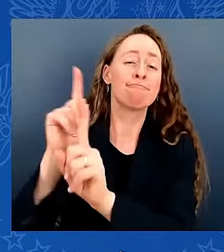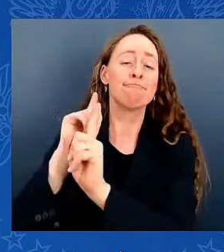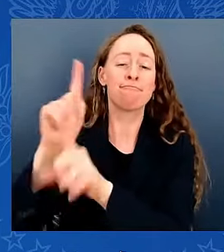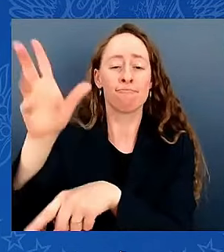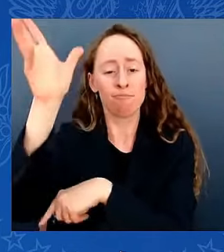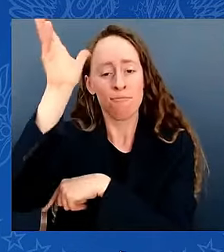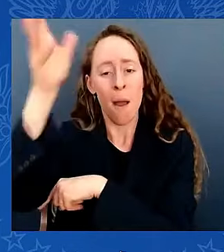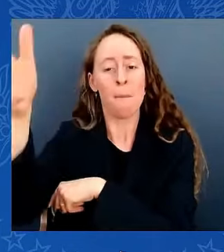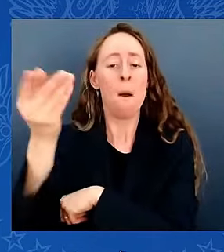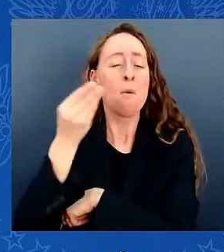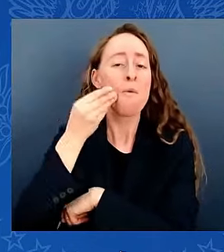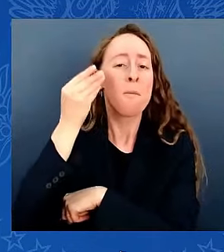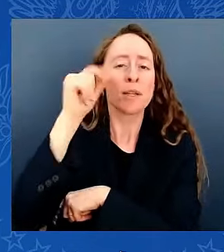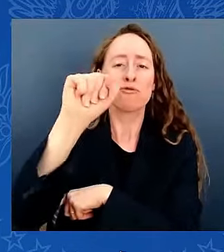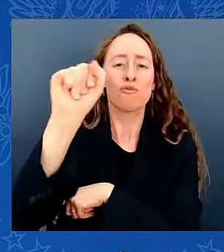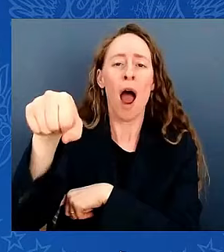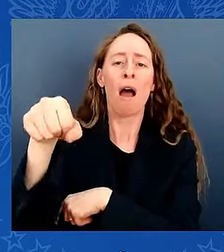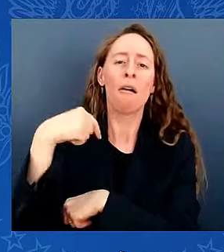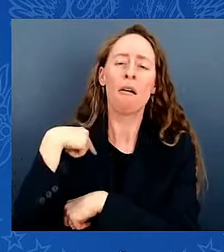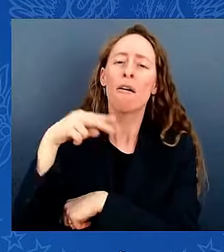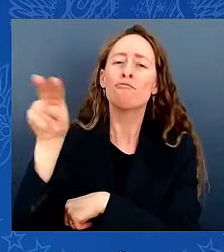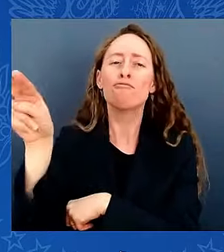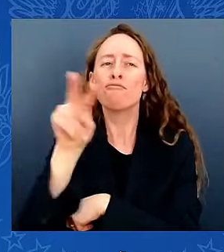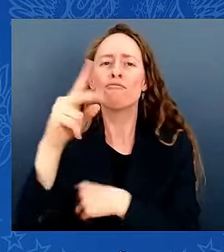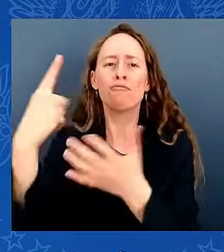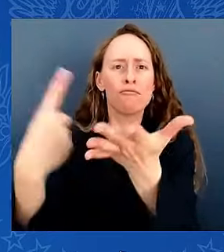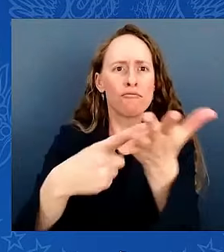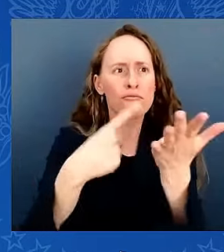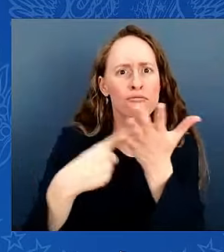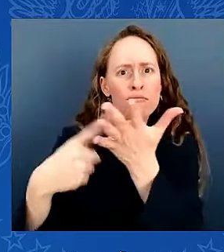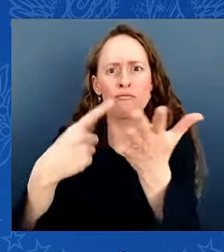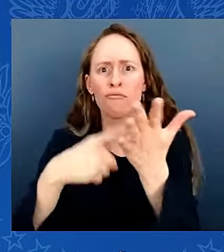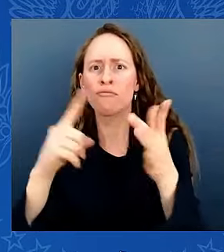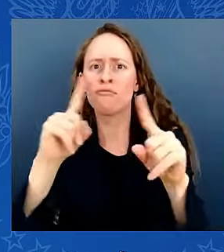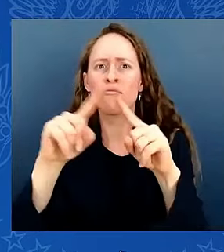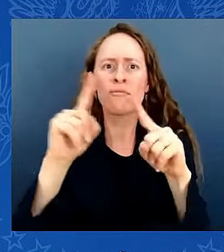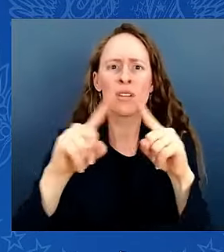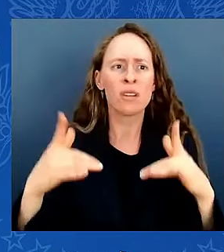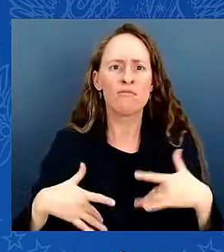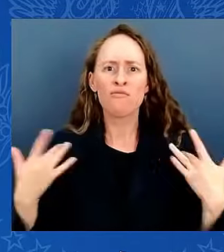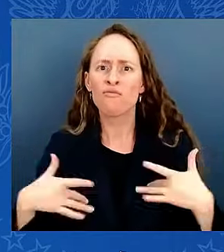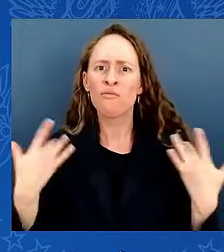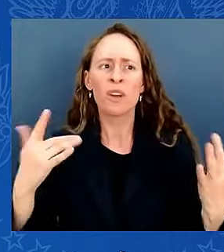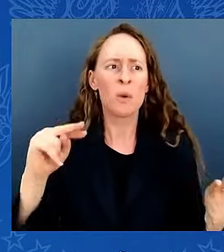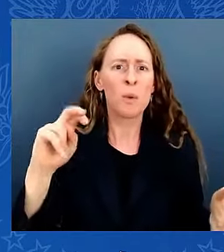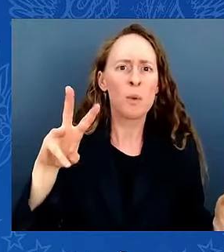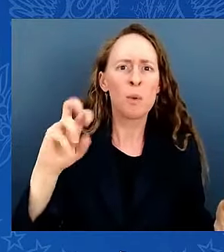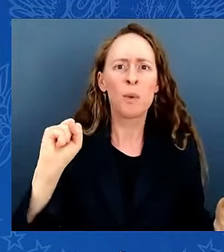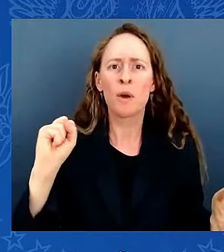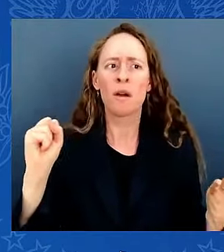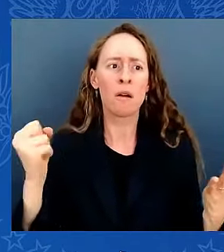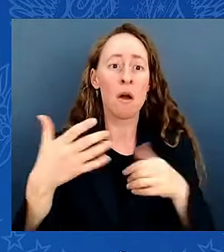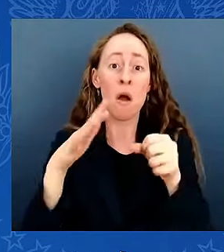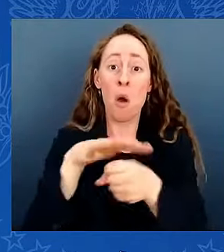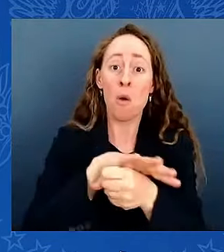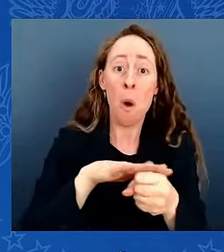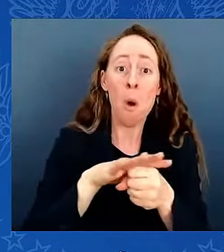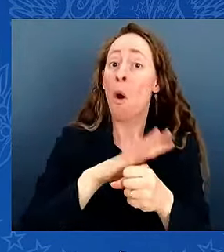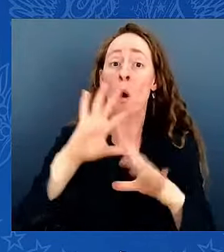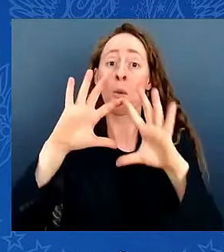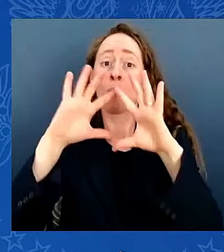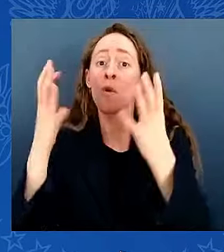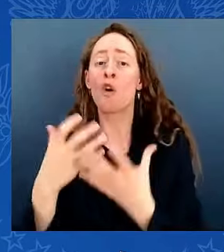about what's going on in the neighborhood, what's going on in the world, and they'd let me sit down. I got involved in public